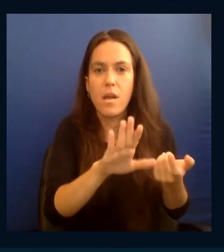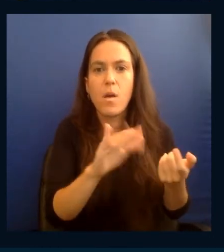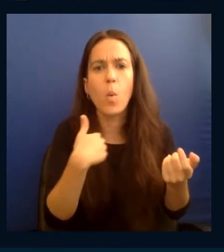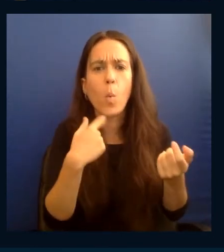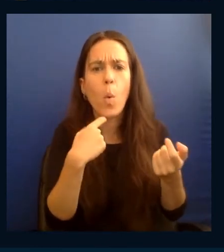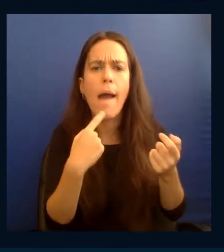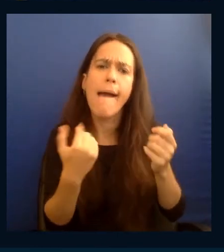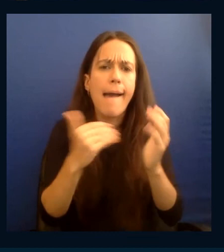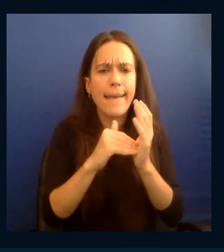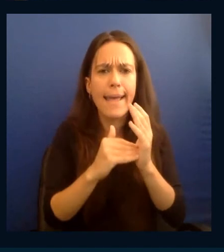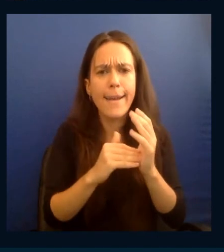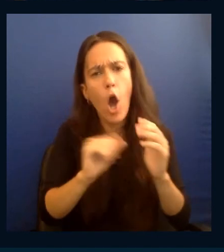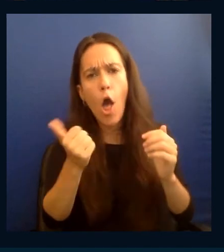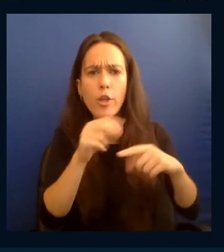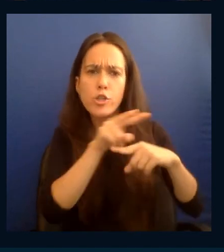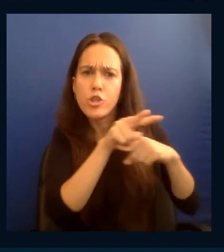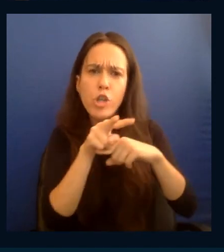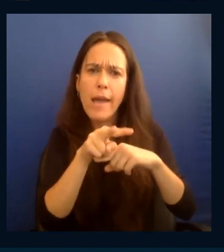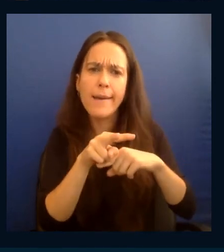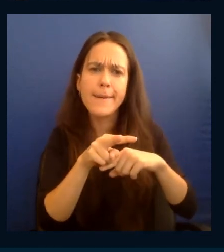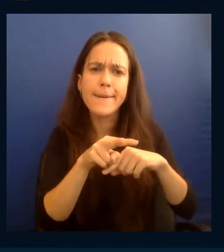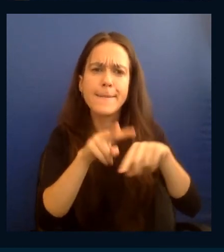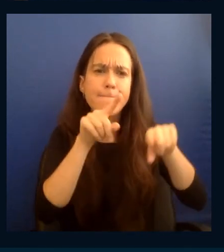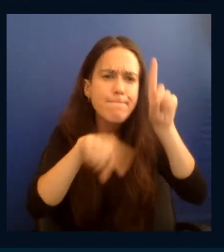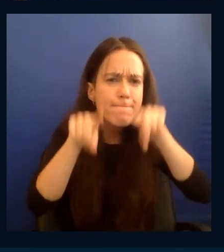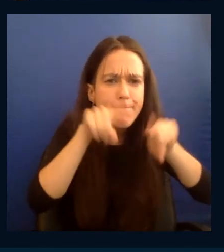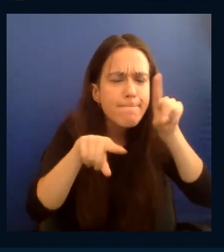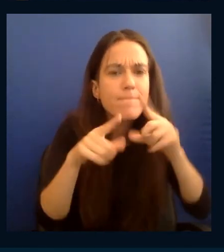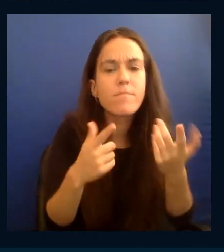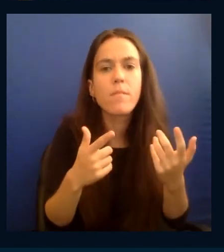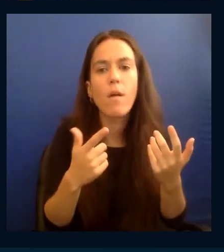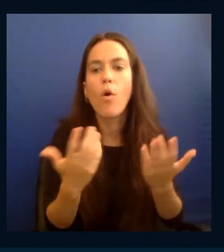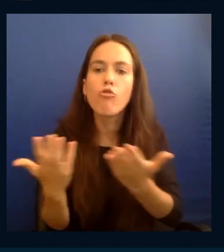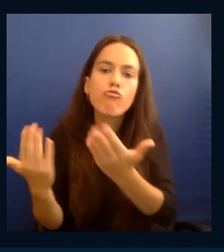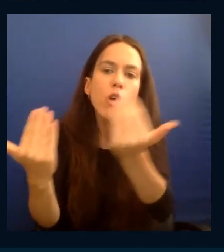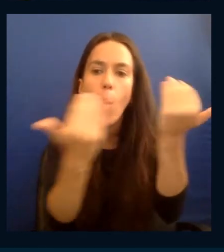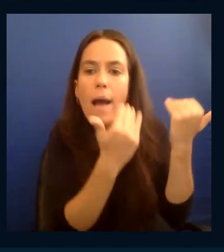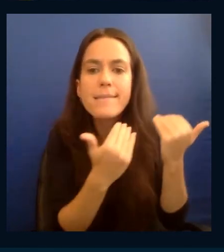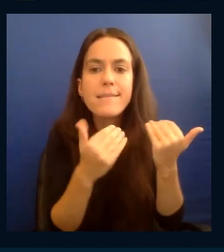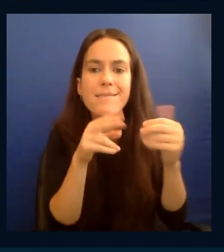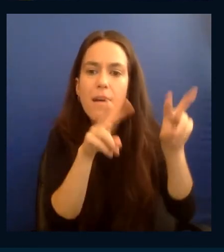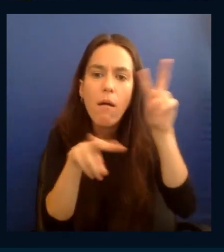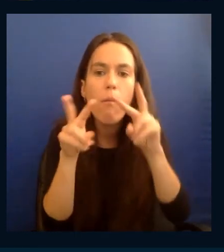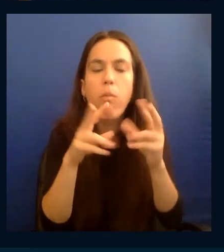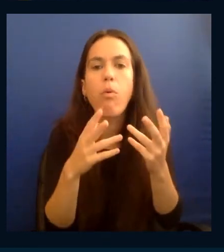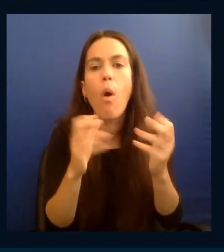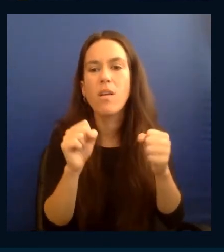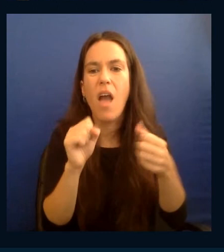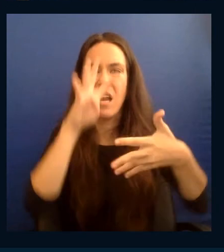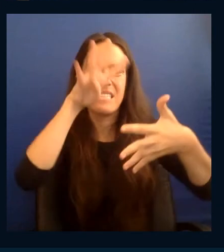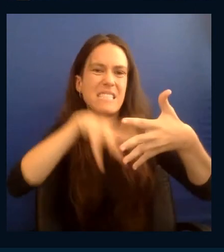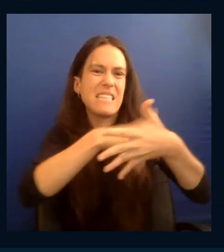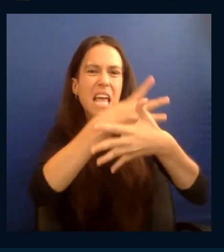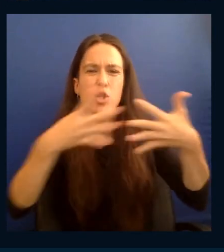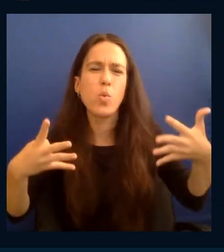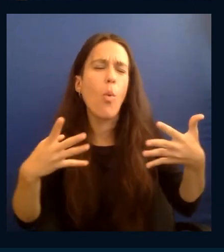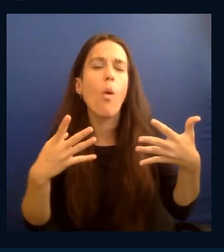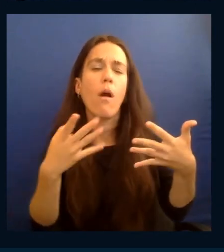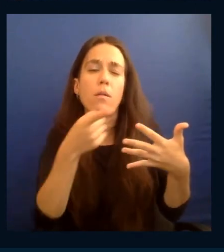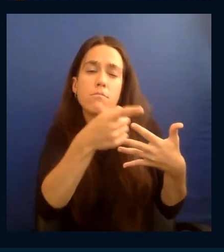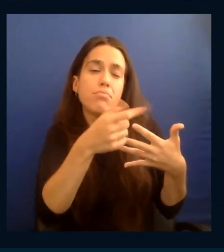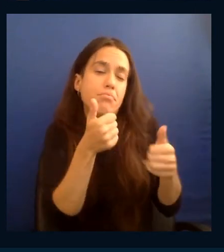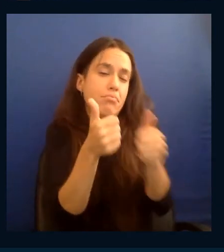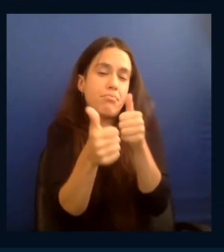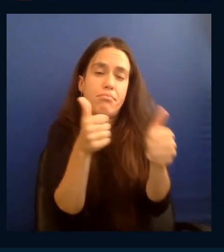some artifact filters. We can do a pull request deployment. We can do a schedule, and we can do pre-deployment approvals and